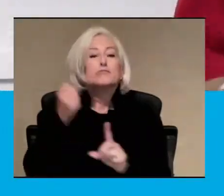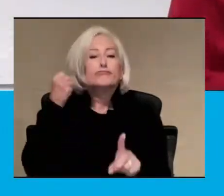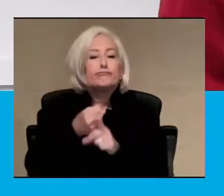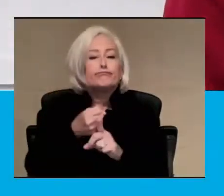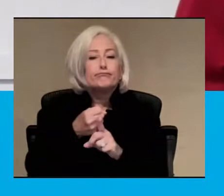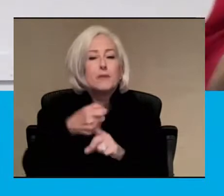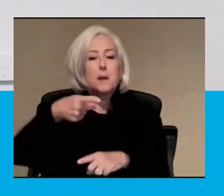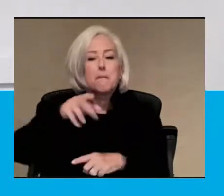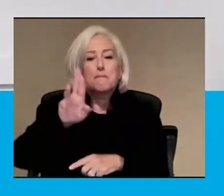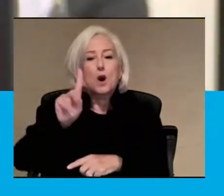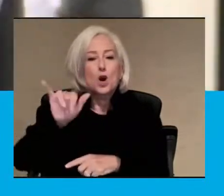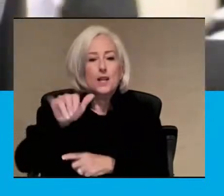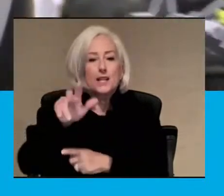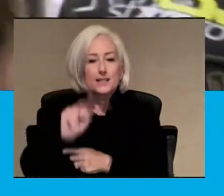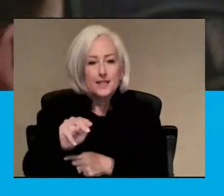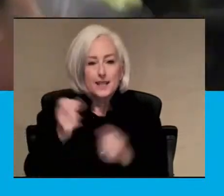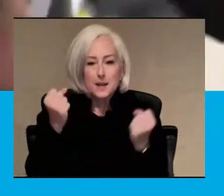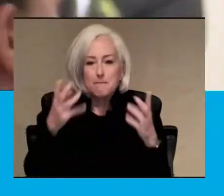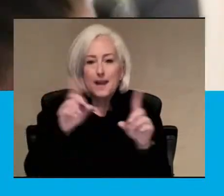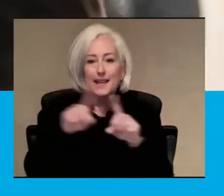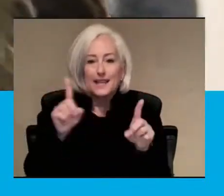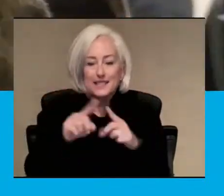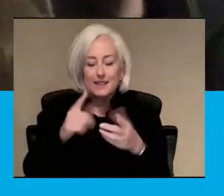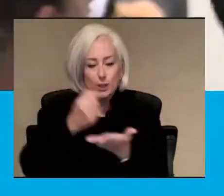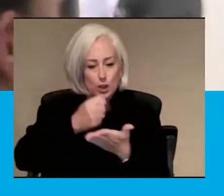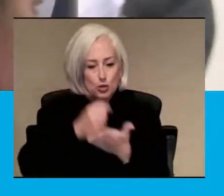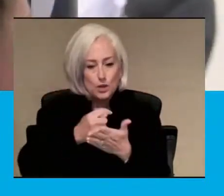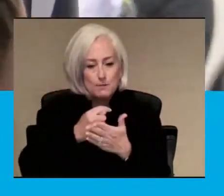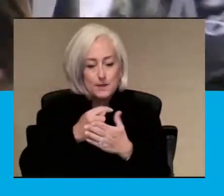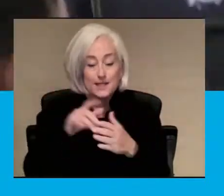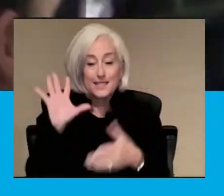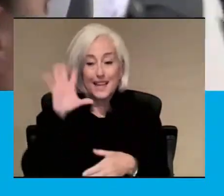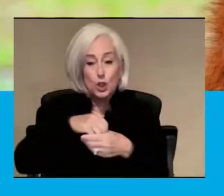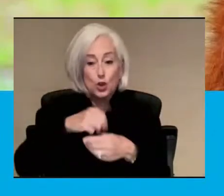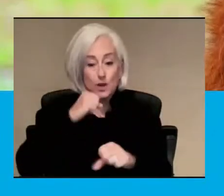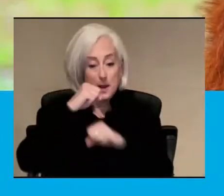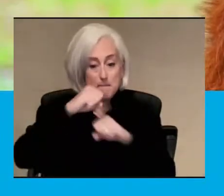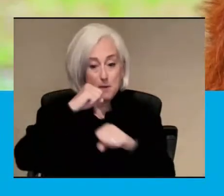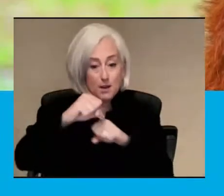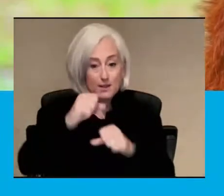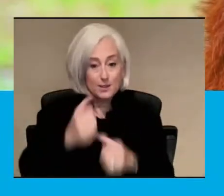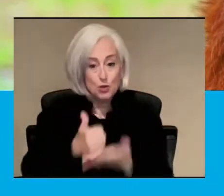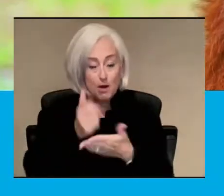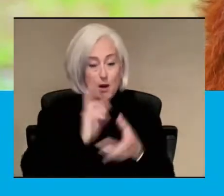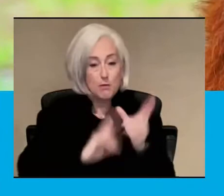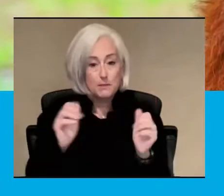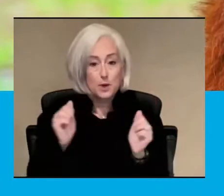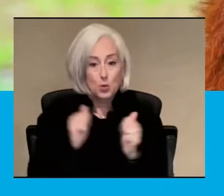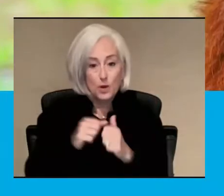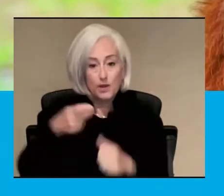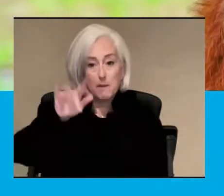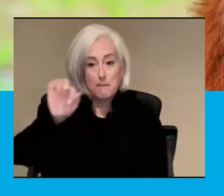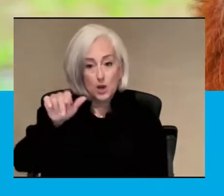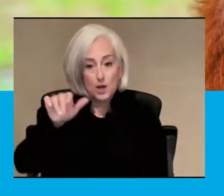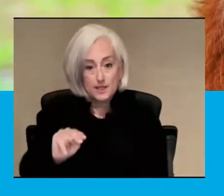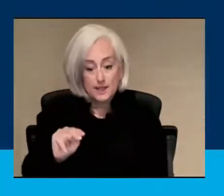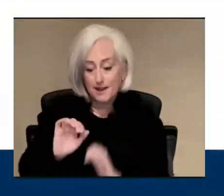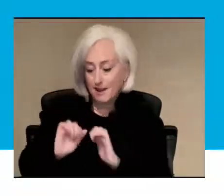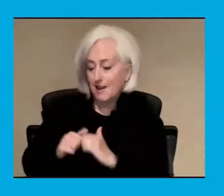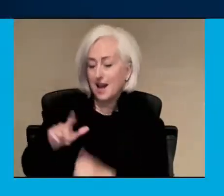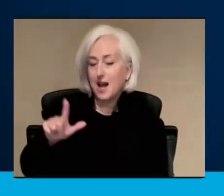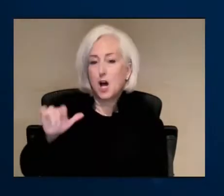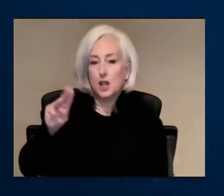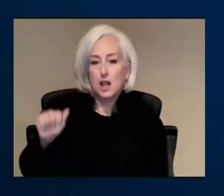of treatments, including boxing, to help those battling the disease. We talk about that, plus how llamas could help future Parkinson's